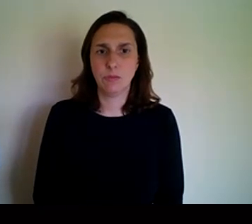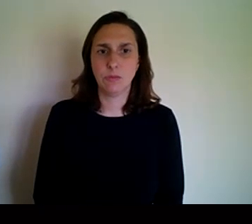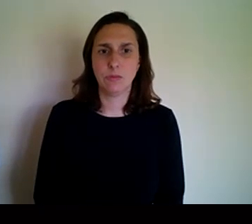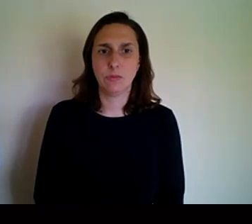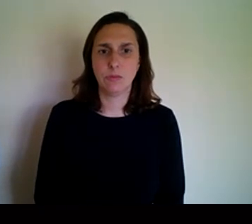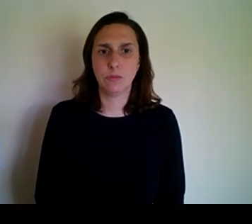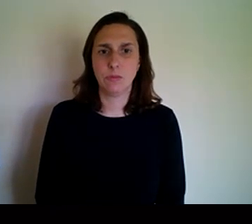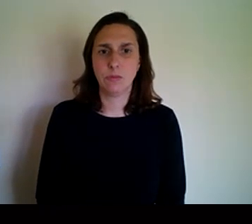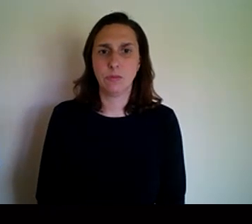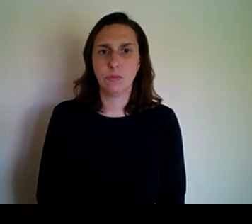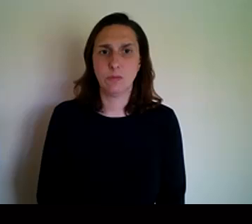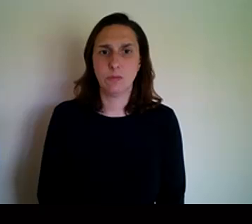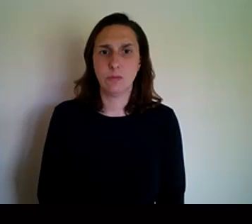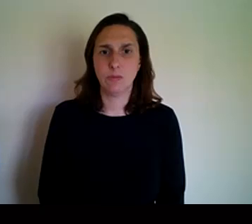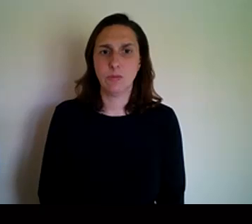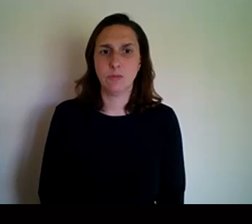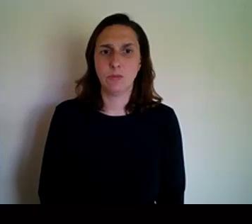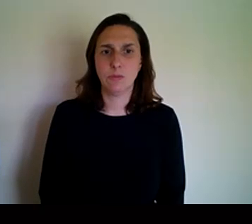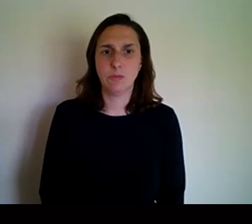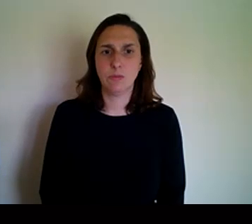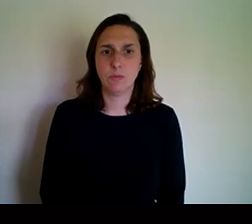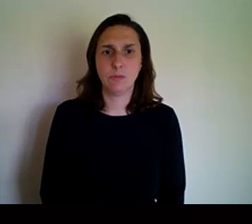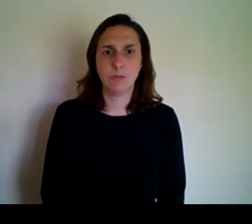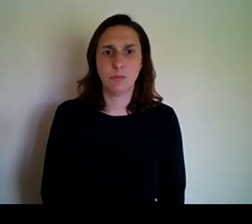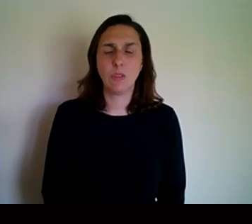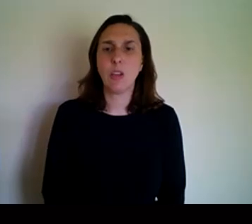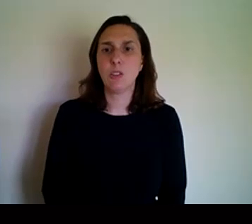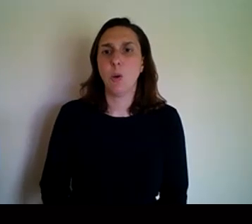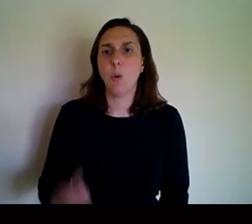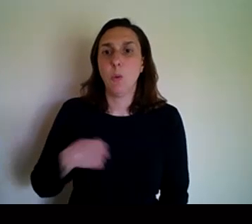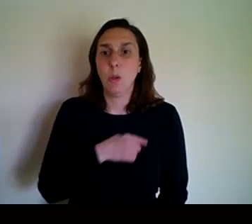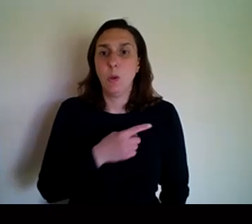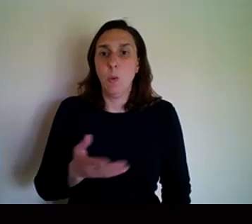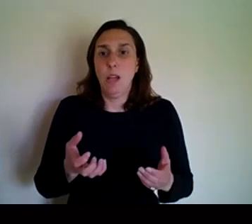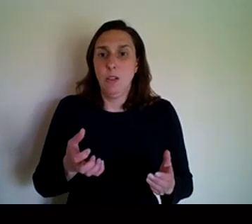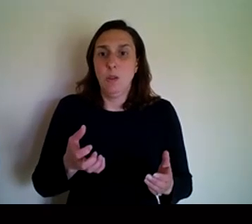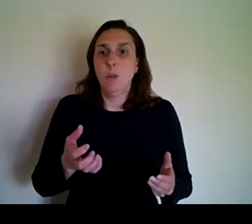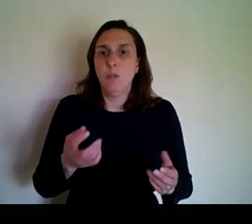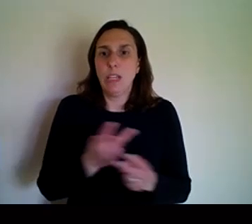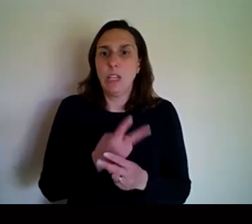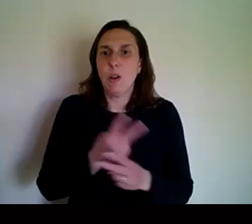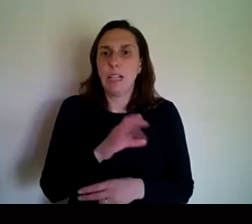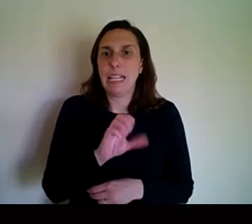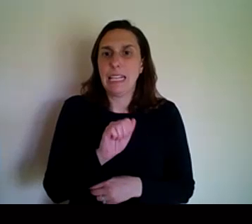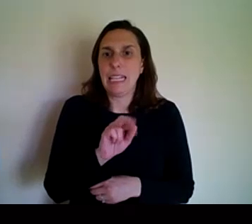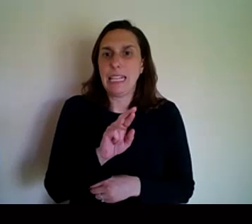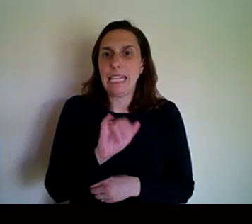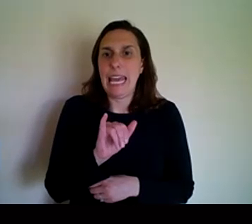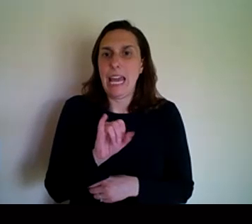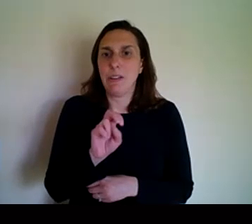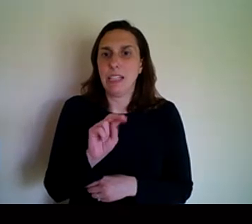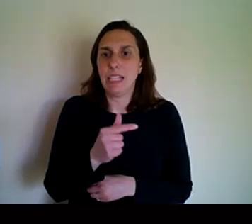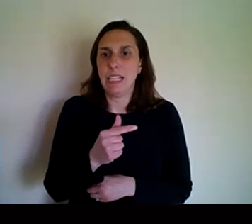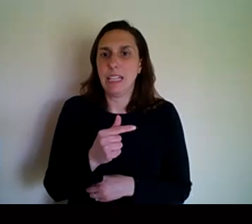then what we want to do here is look at what this carrying capacity is first. So notice,